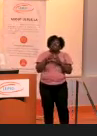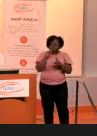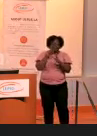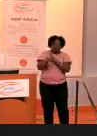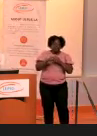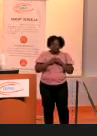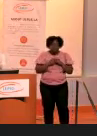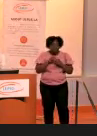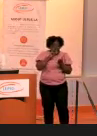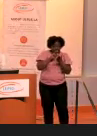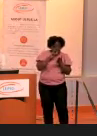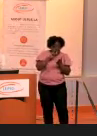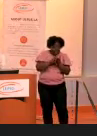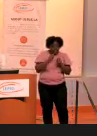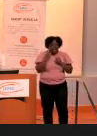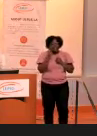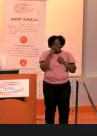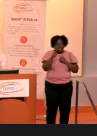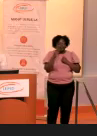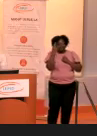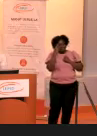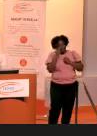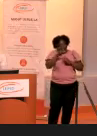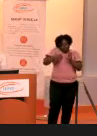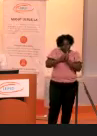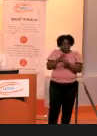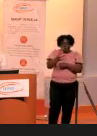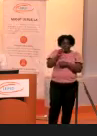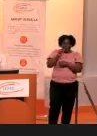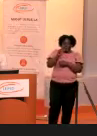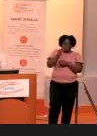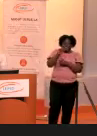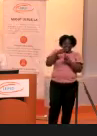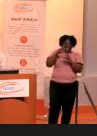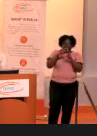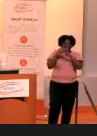So that's the basis of the CAR T cell technology.